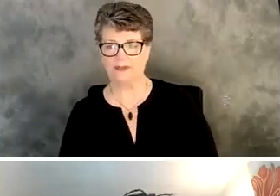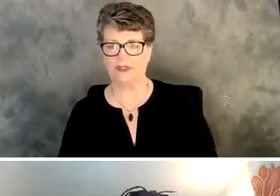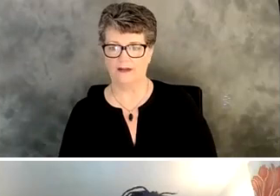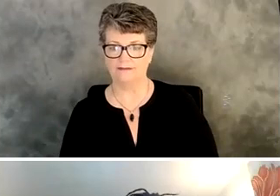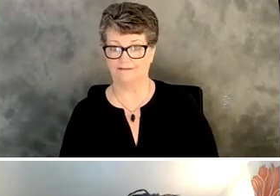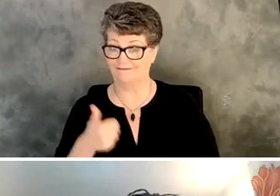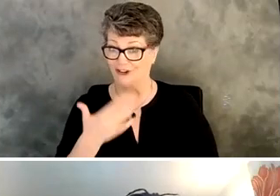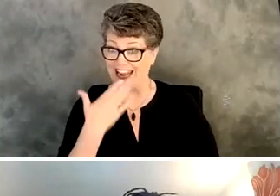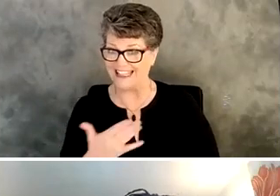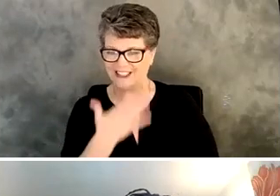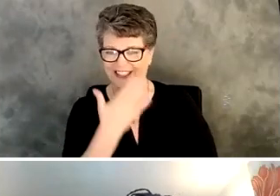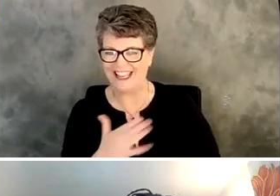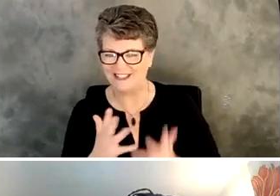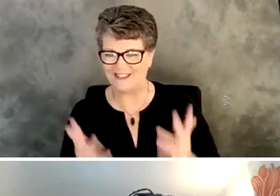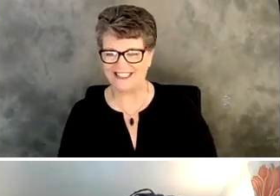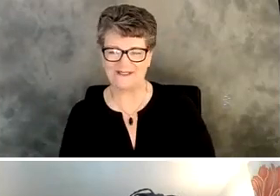Great answer. Thank you so much.